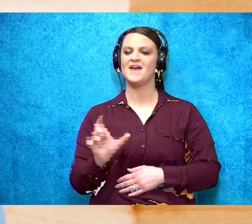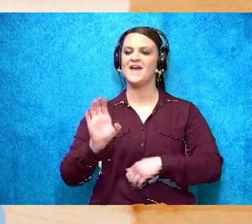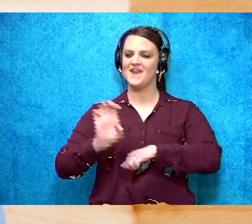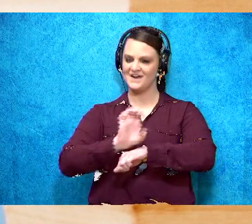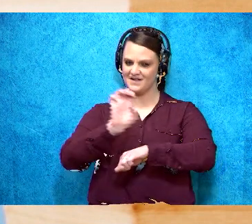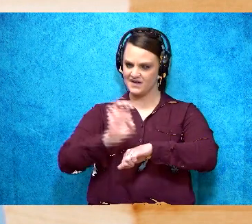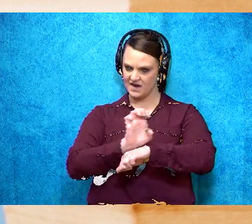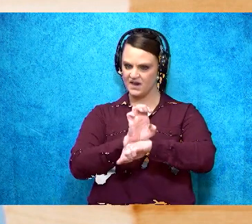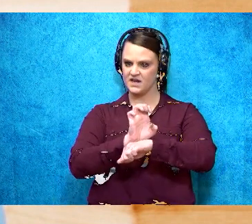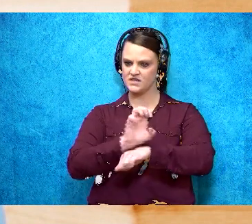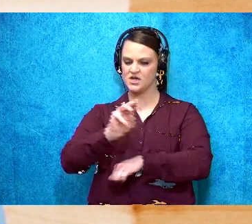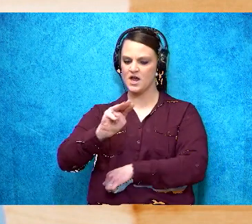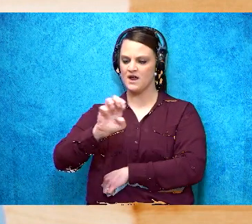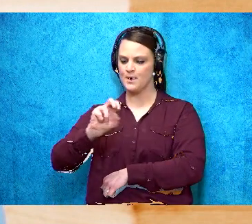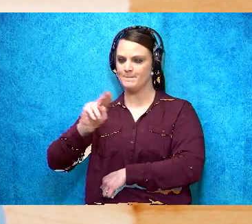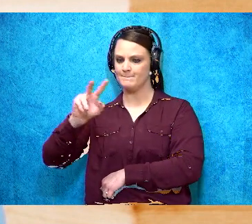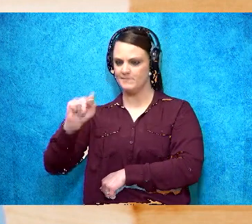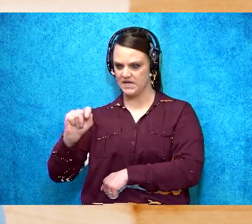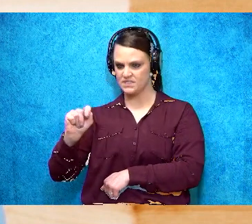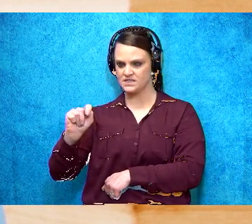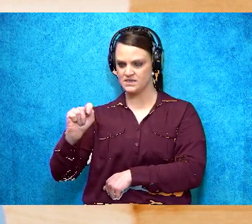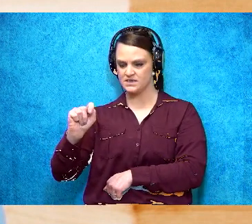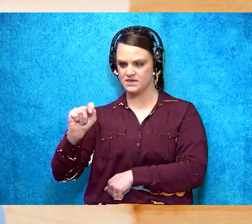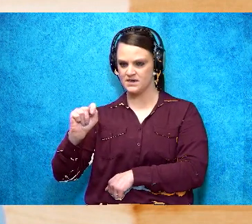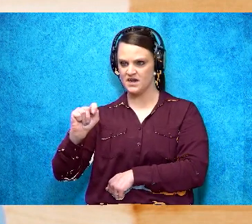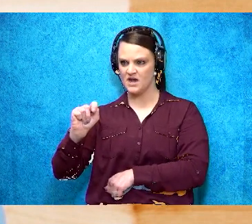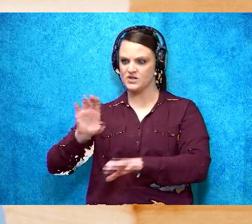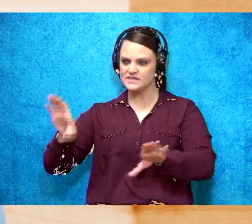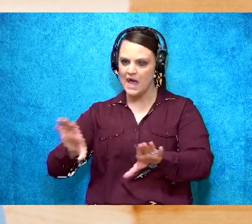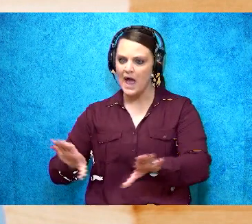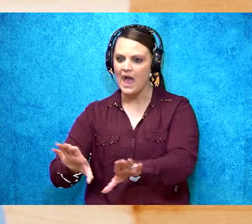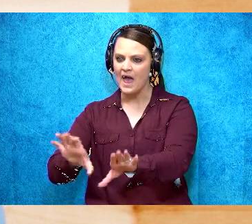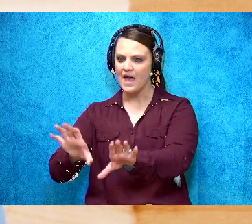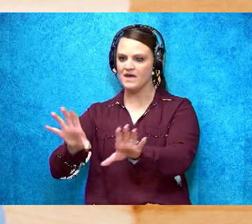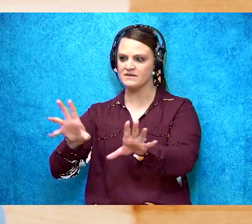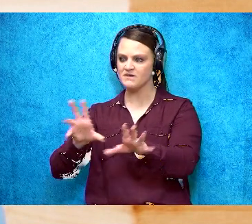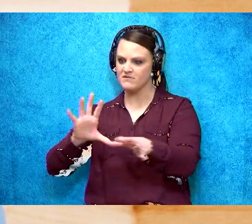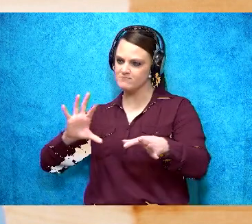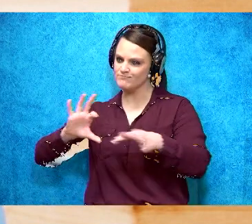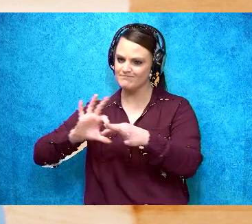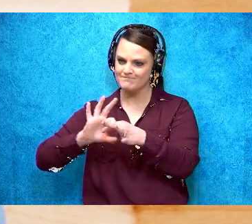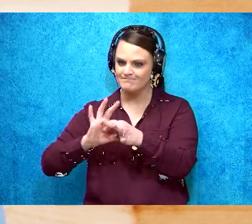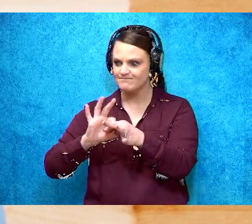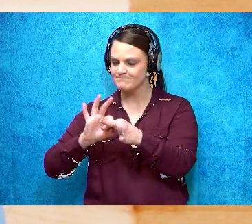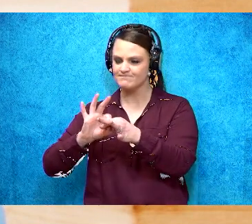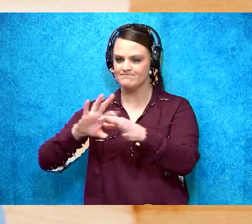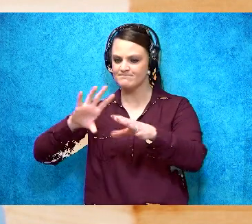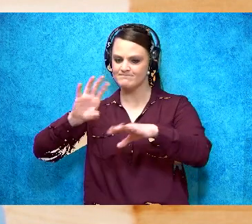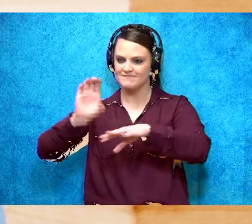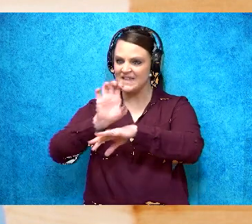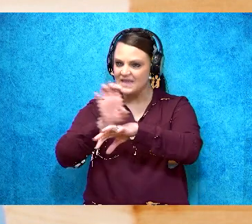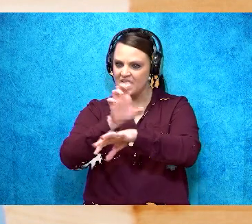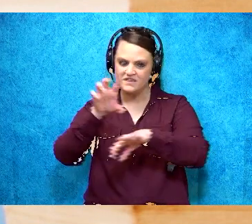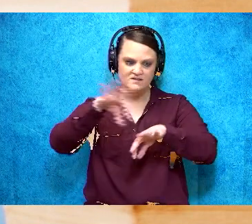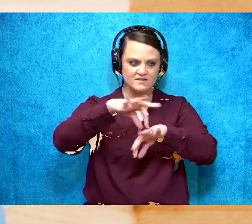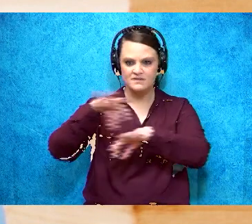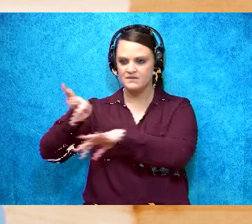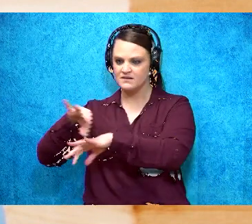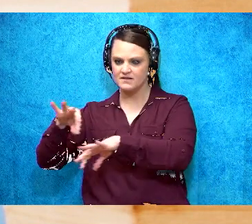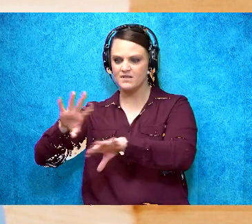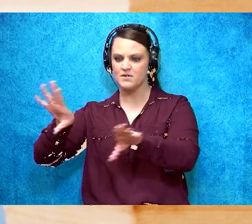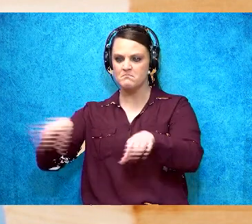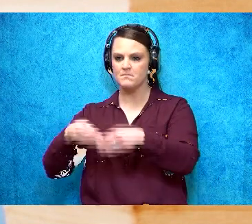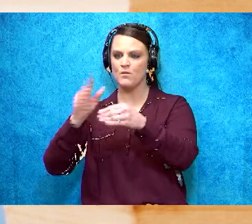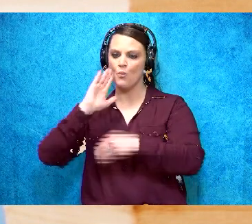Engagement. Okay? The act of being engaged. To be engaged means, in this sentence,